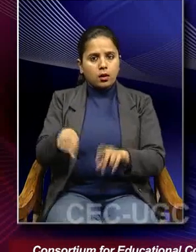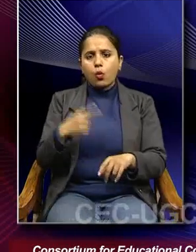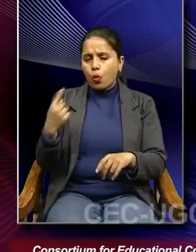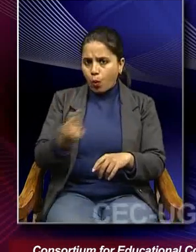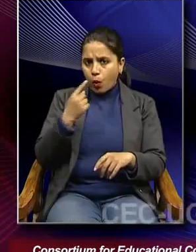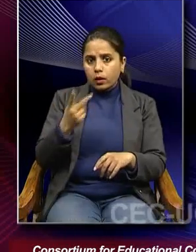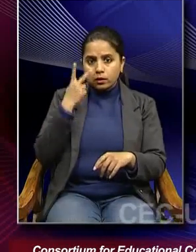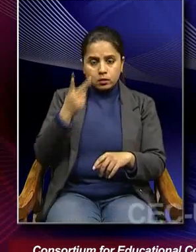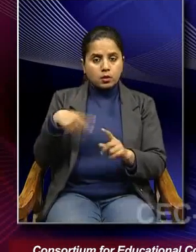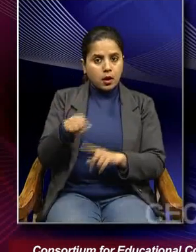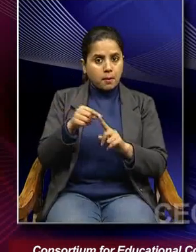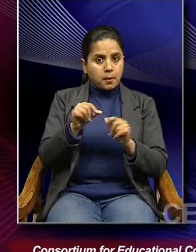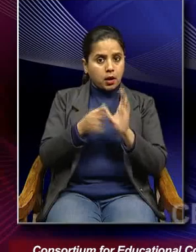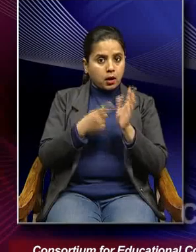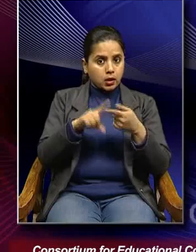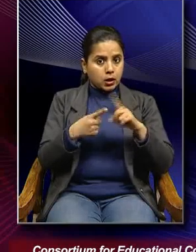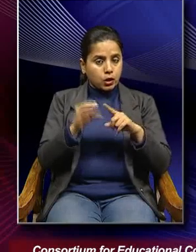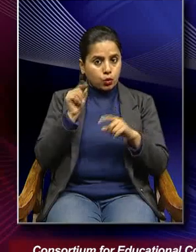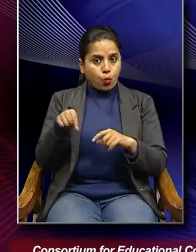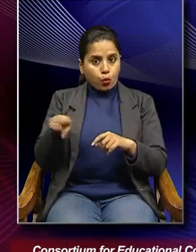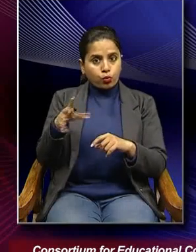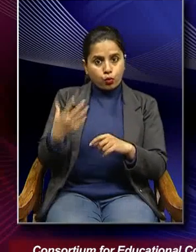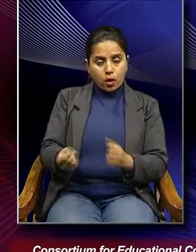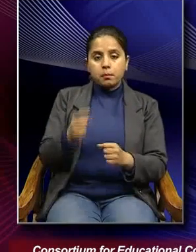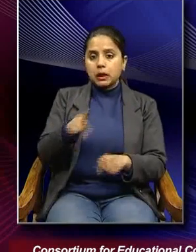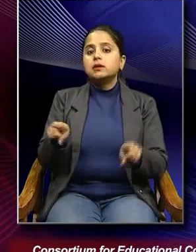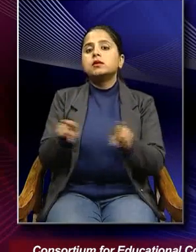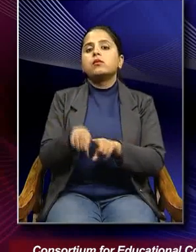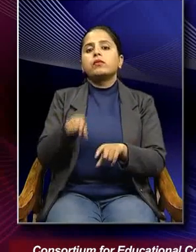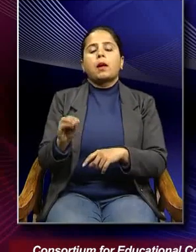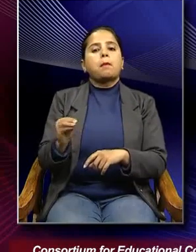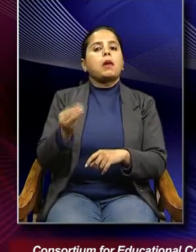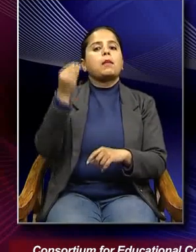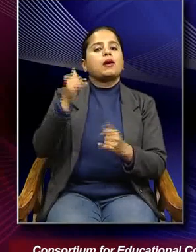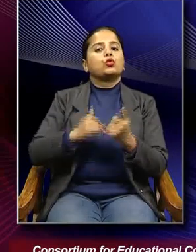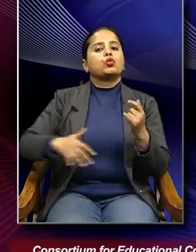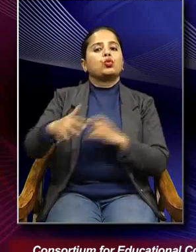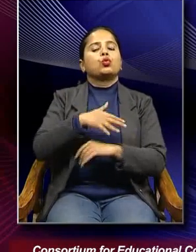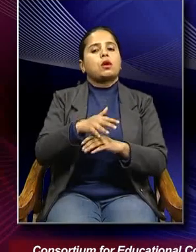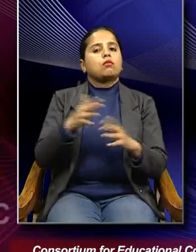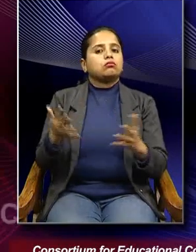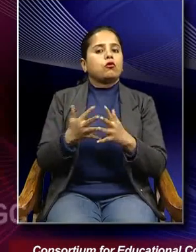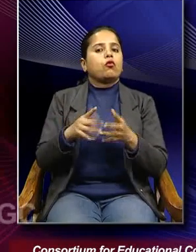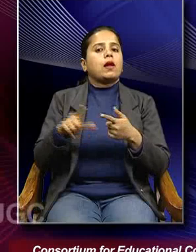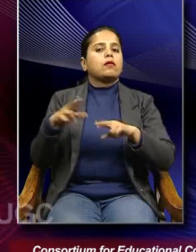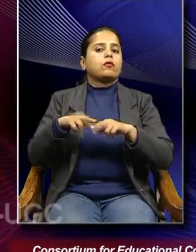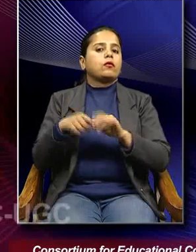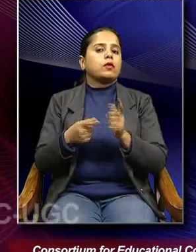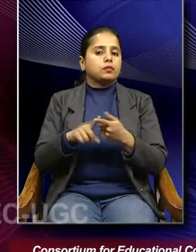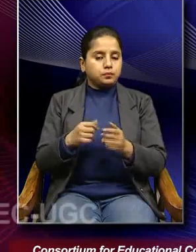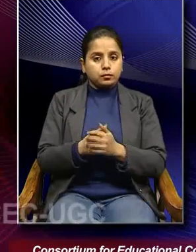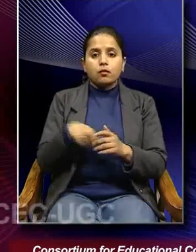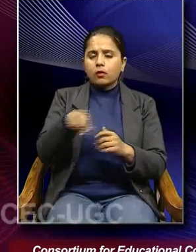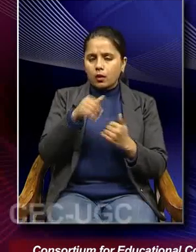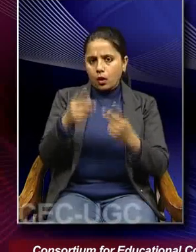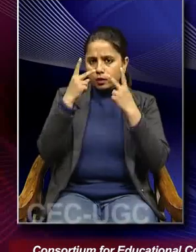only Pareto preferred but also improvement in the social welfare. Now let's consider